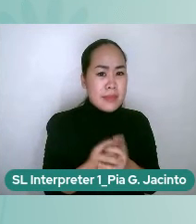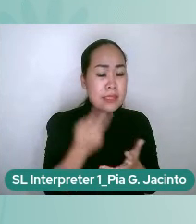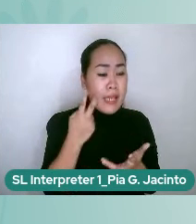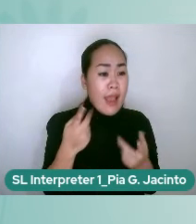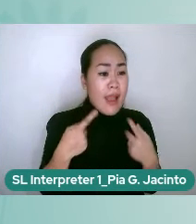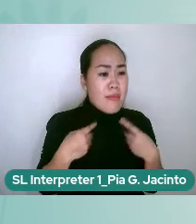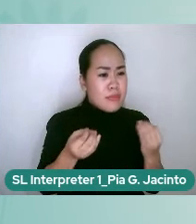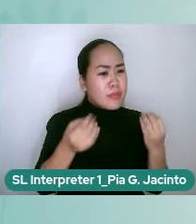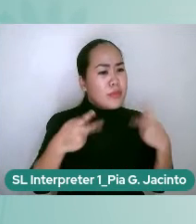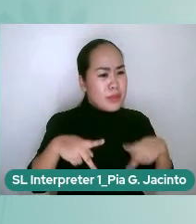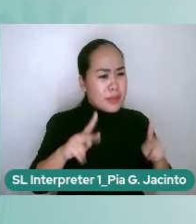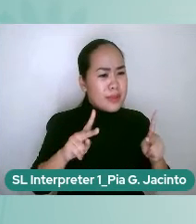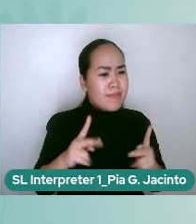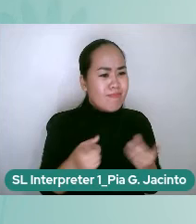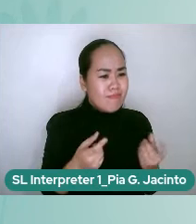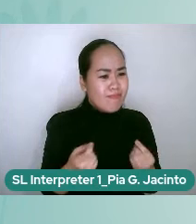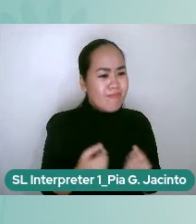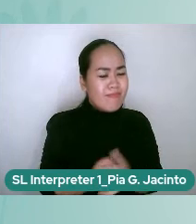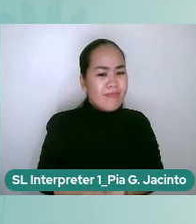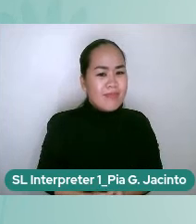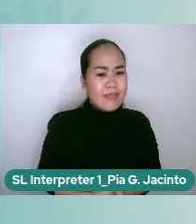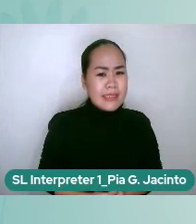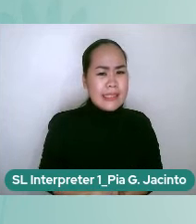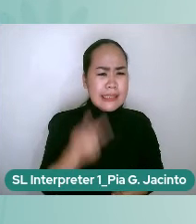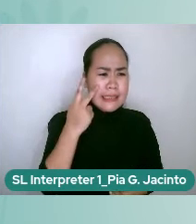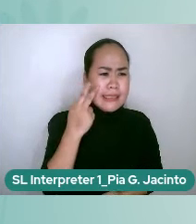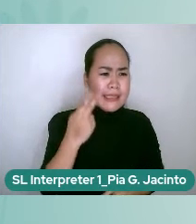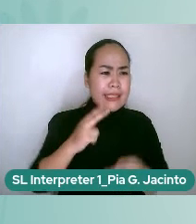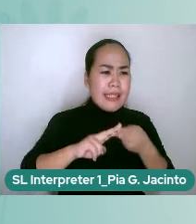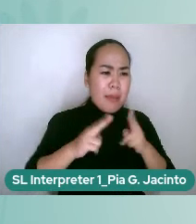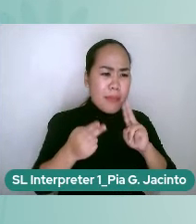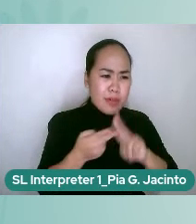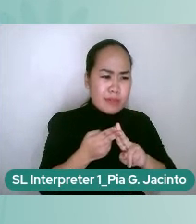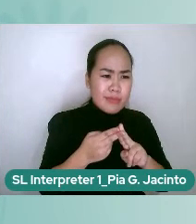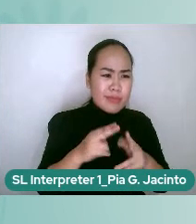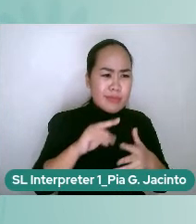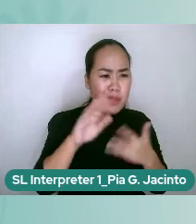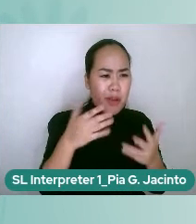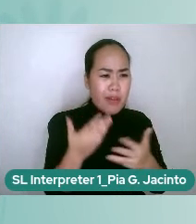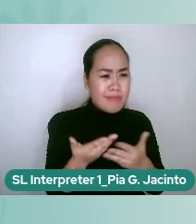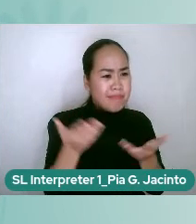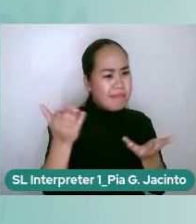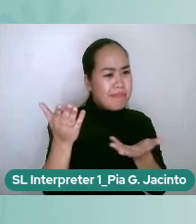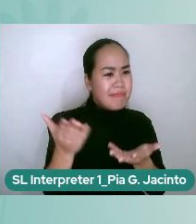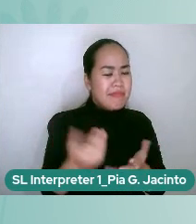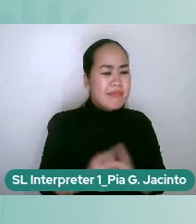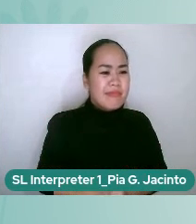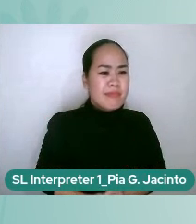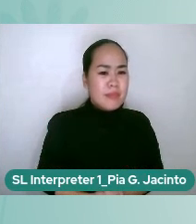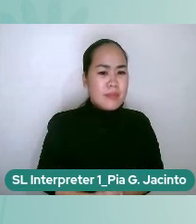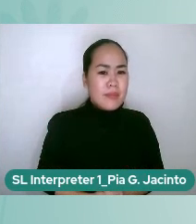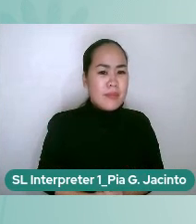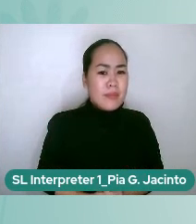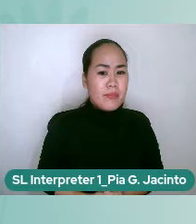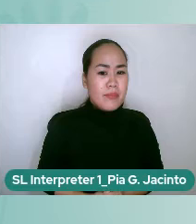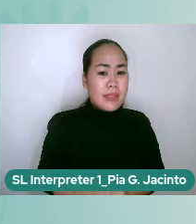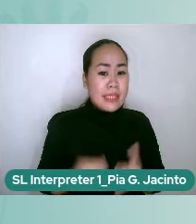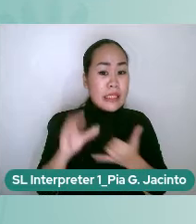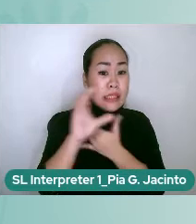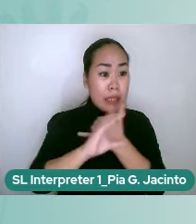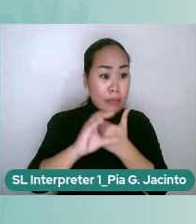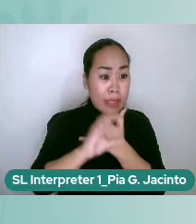so. Let's start with some simple numbers that we all are familiar with. The cervical cancer burden impacts